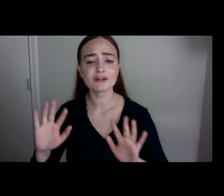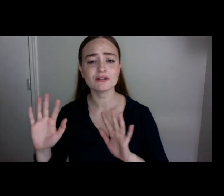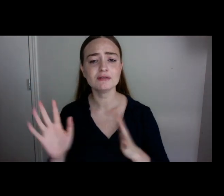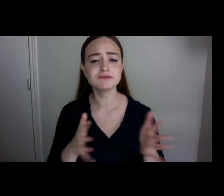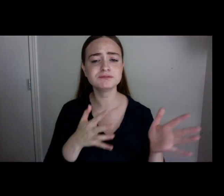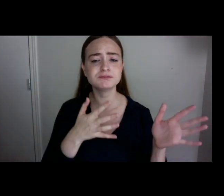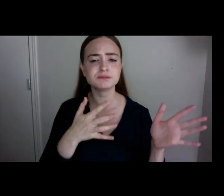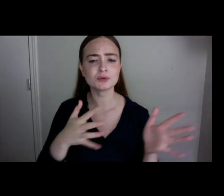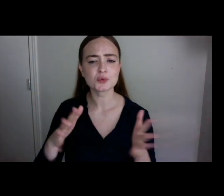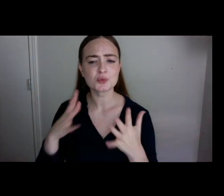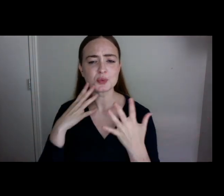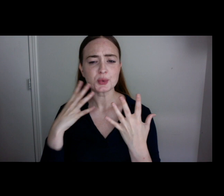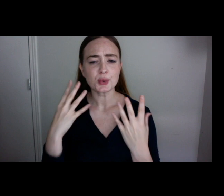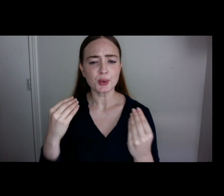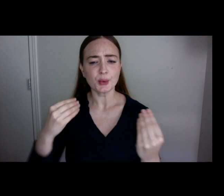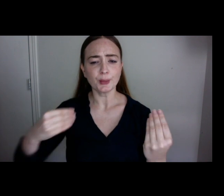I trudge right into the